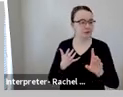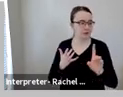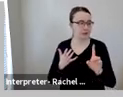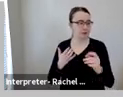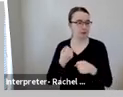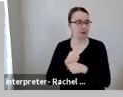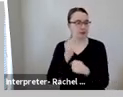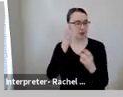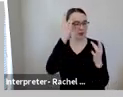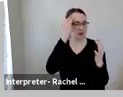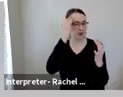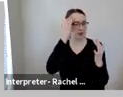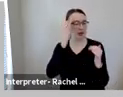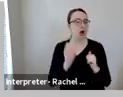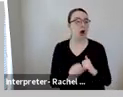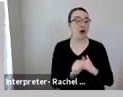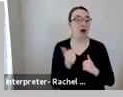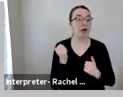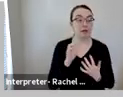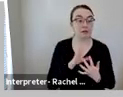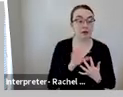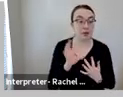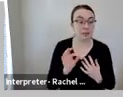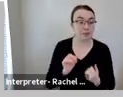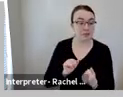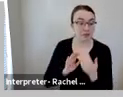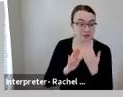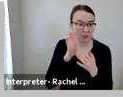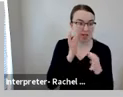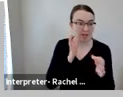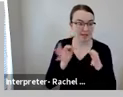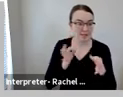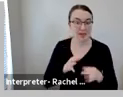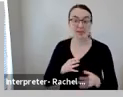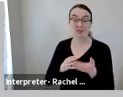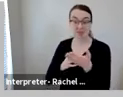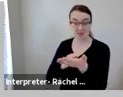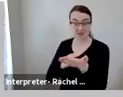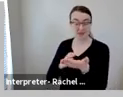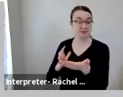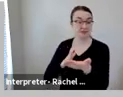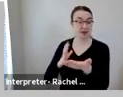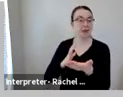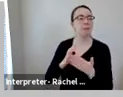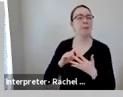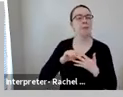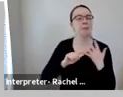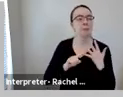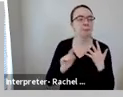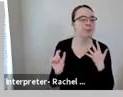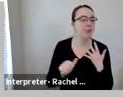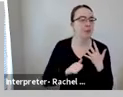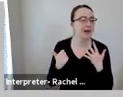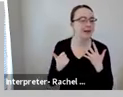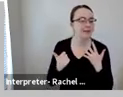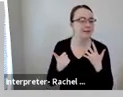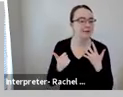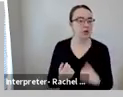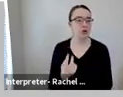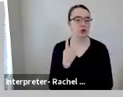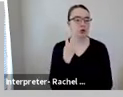with other options today. We'll talk about this, but we'll also talk about a two-way